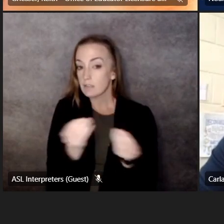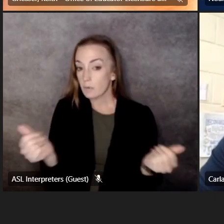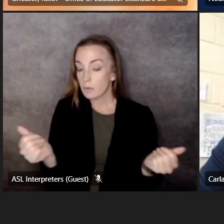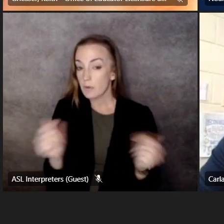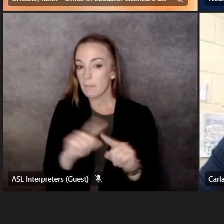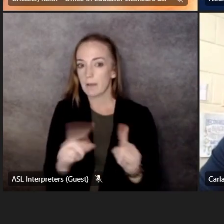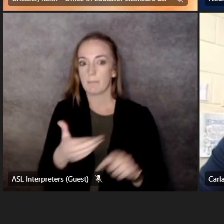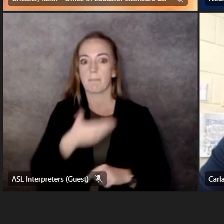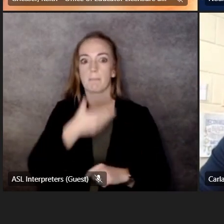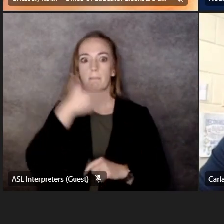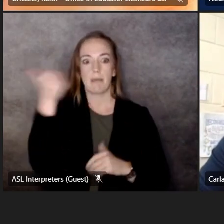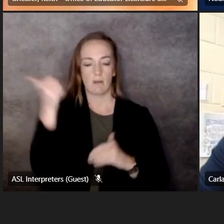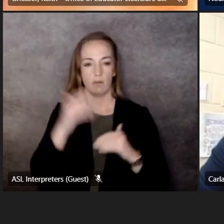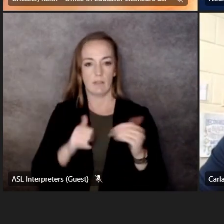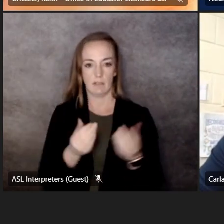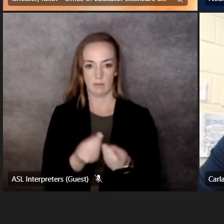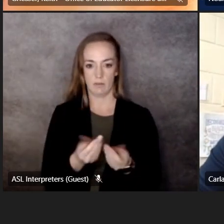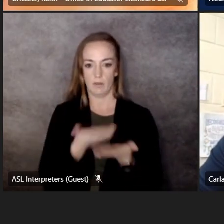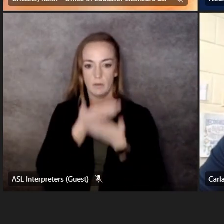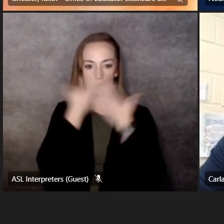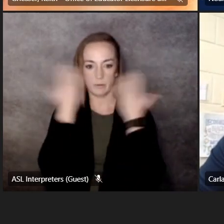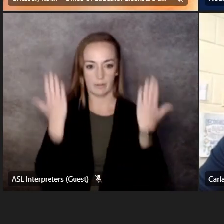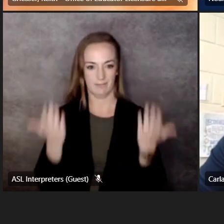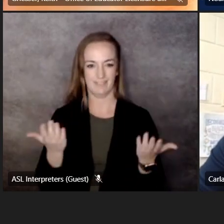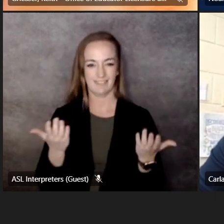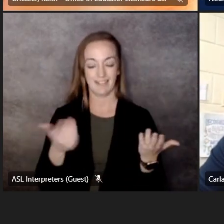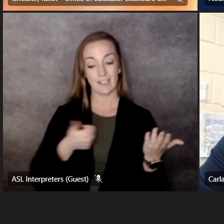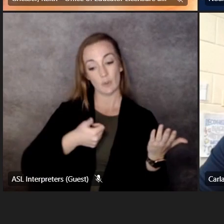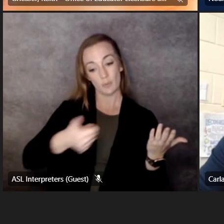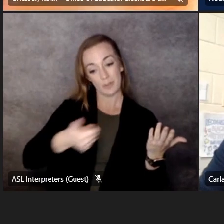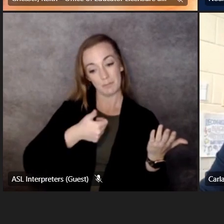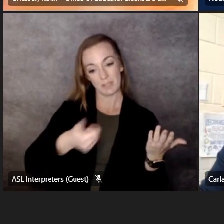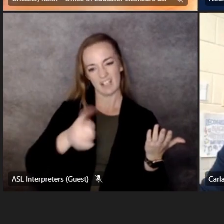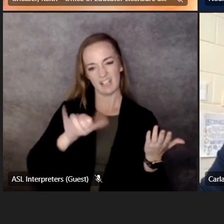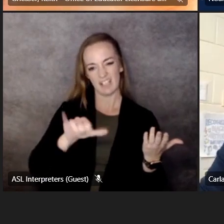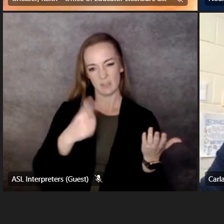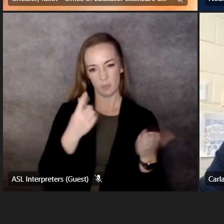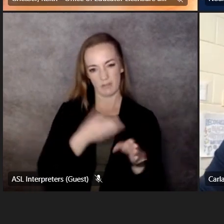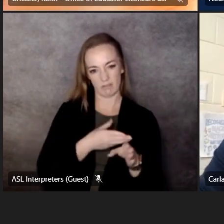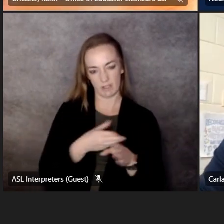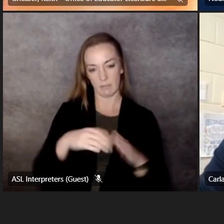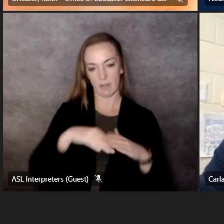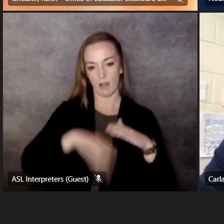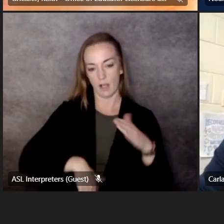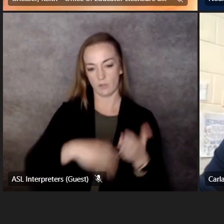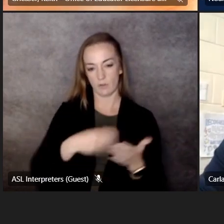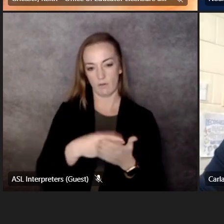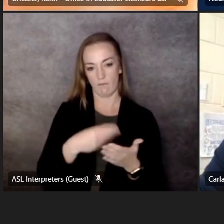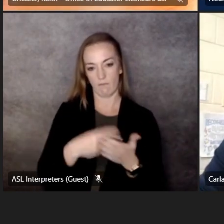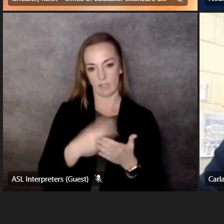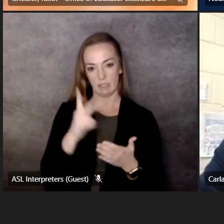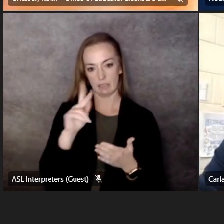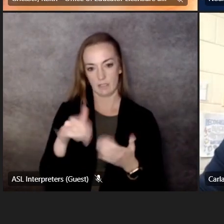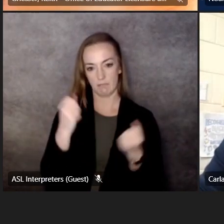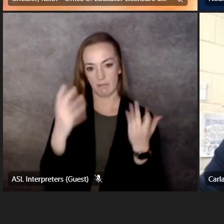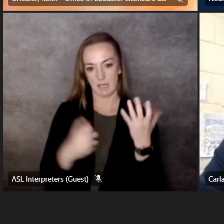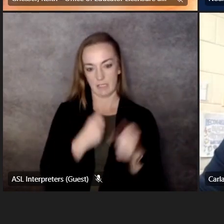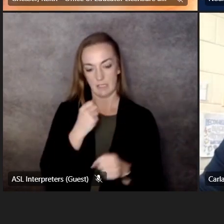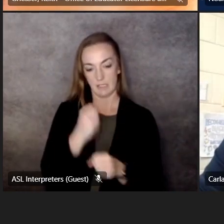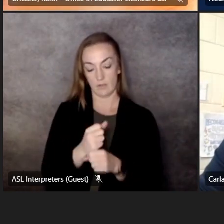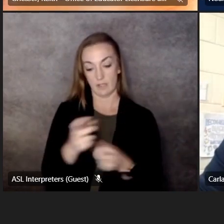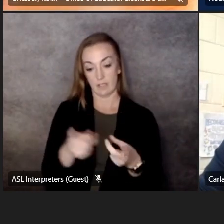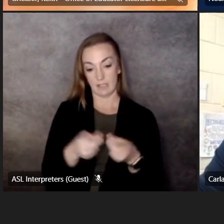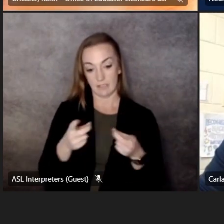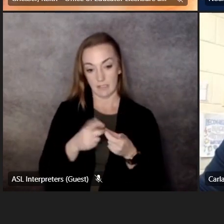than it going away. And transportation has been an area that's been underfunded in Kentucky for many years. So districts are having to use their general